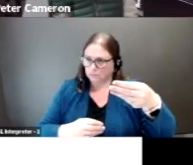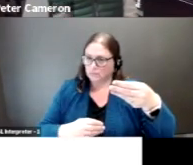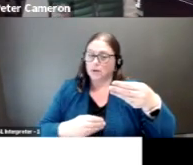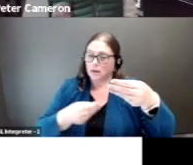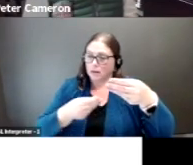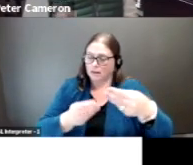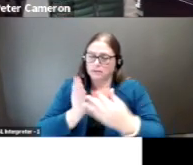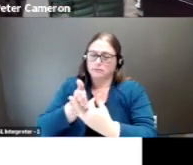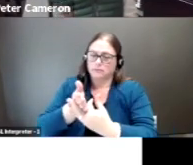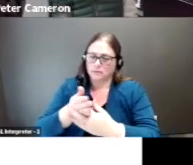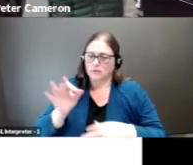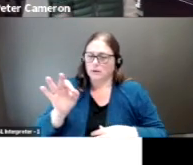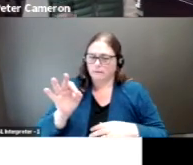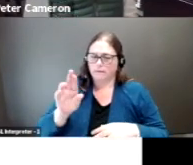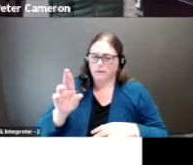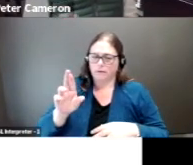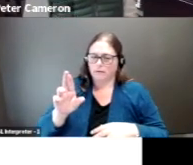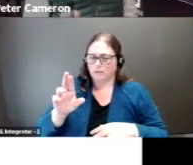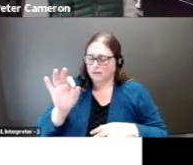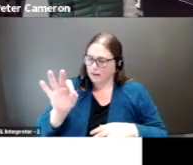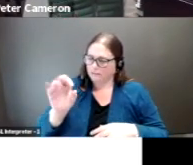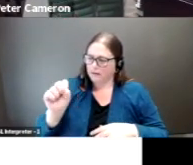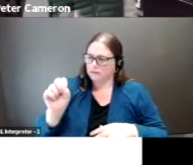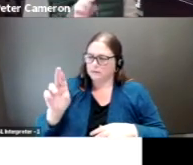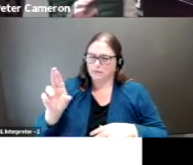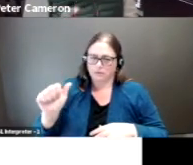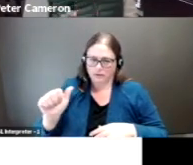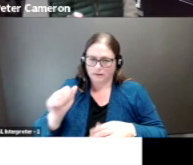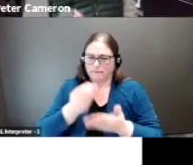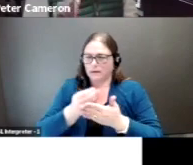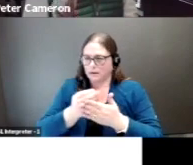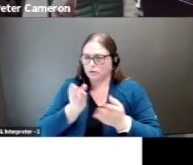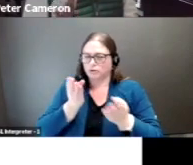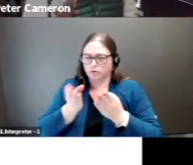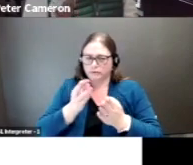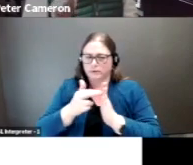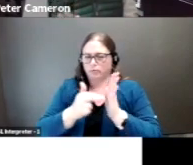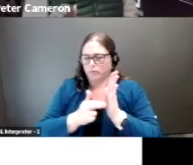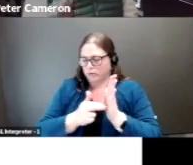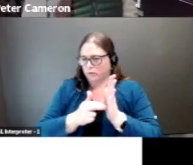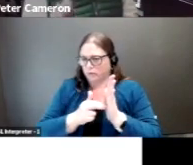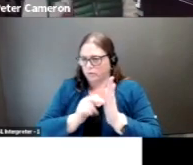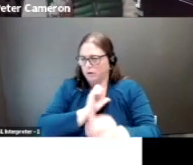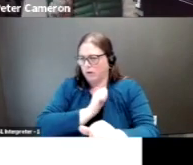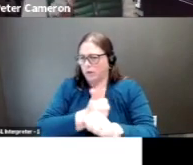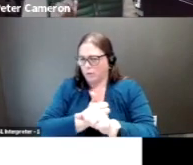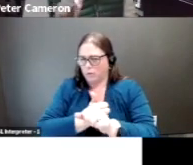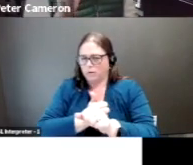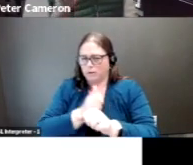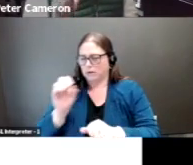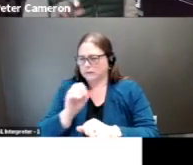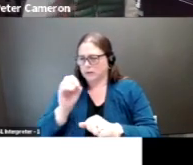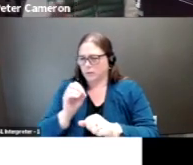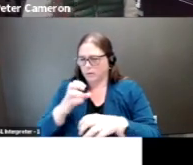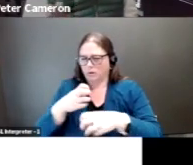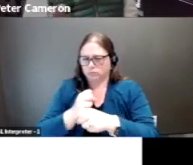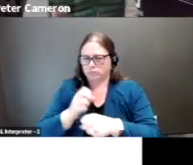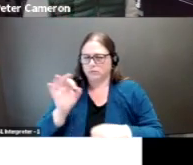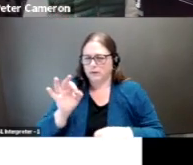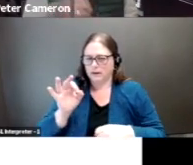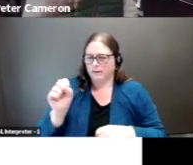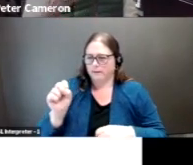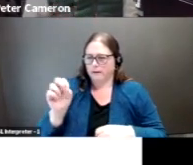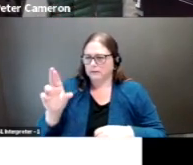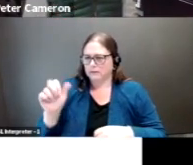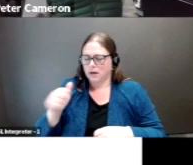FSRA, which is the Financial Services Regulatory Authority. I won't get into the details of offering statements, but if you want to know